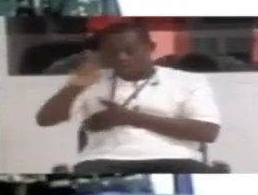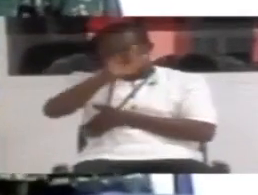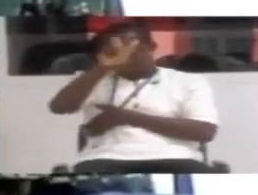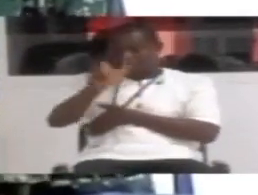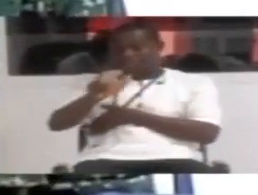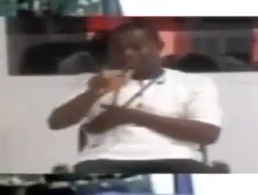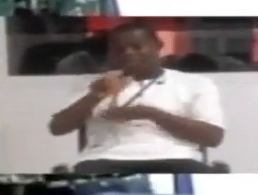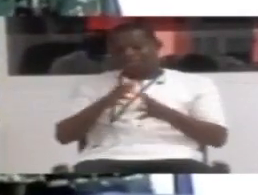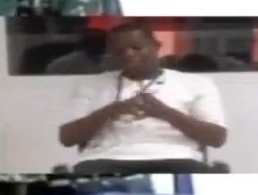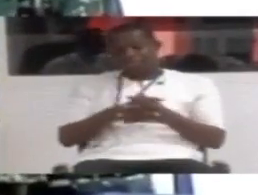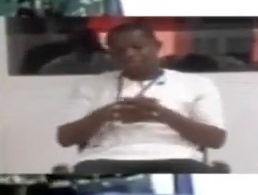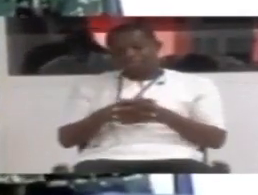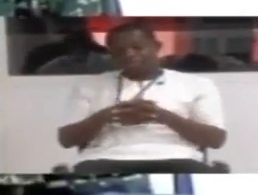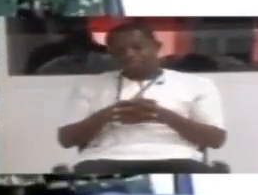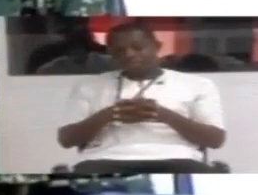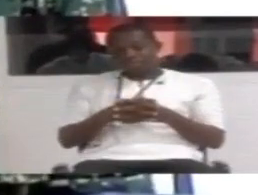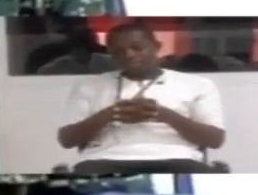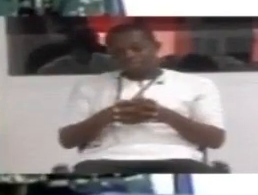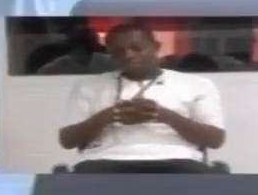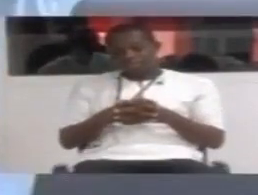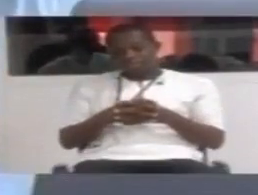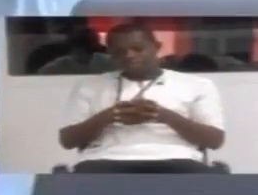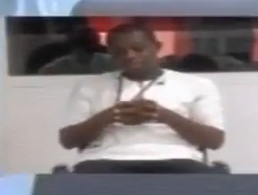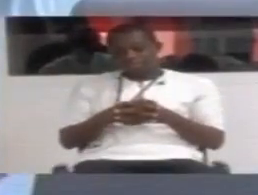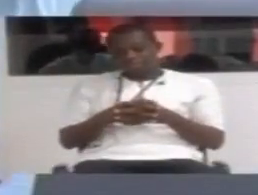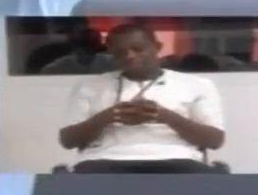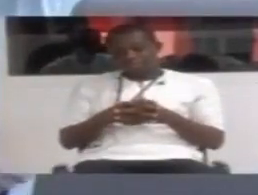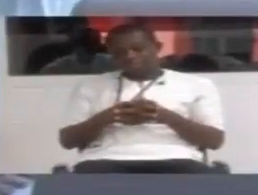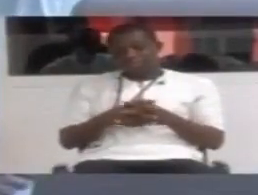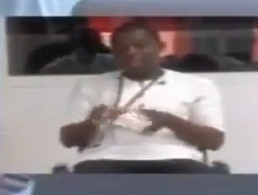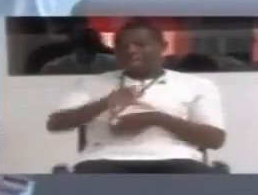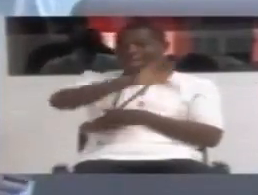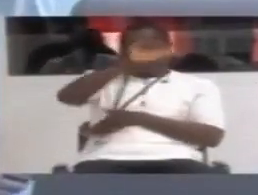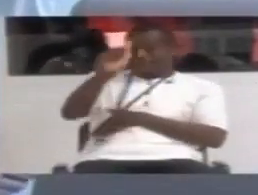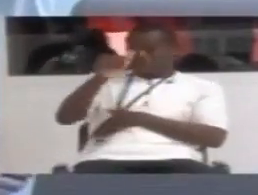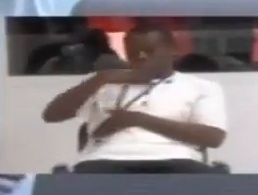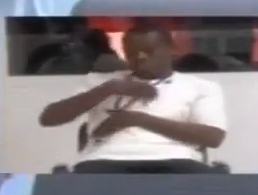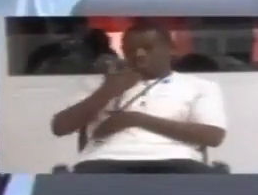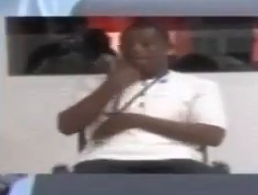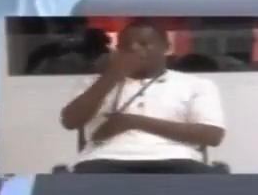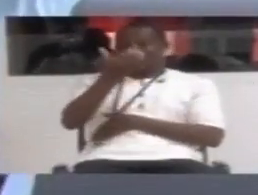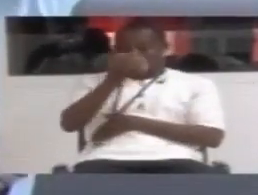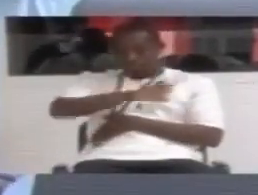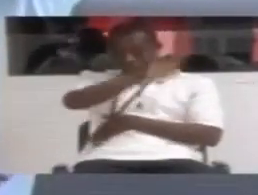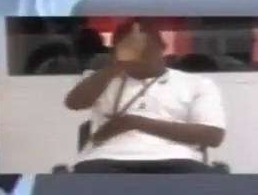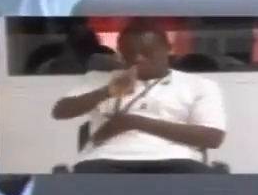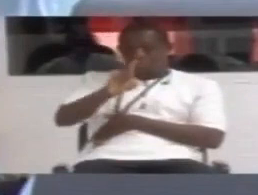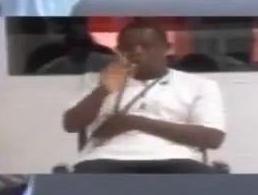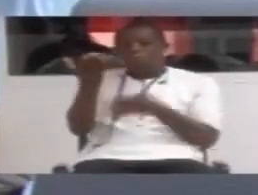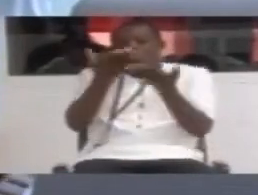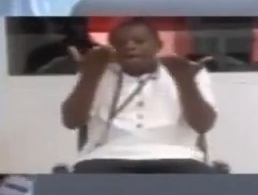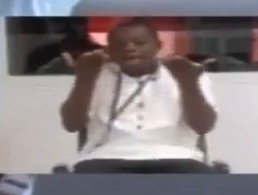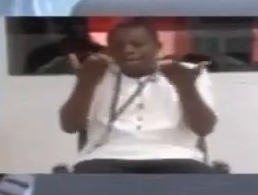the masks to all of us. And just to ask the obvious, what was the purpose of